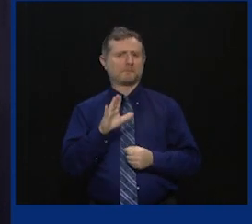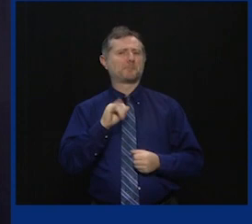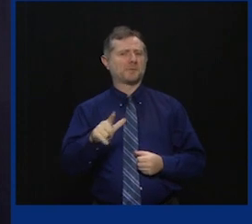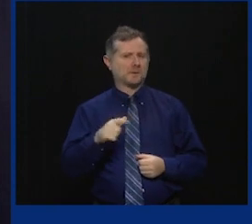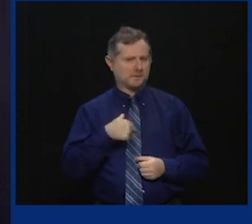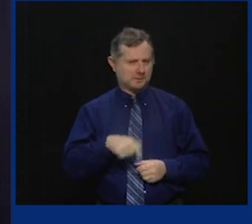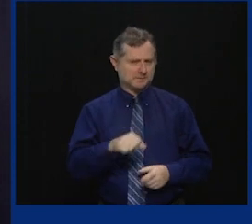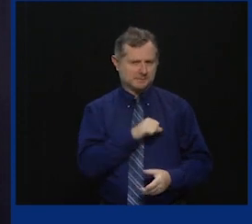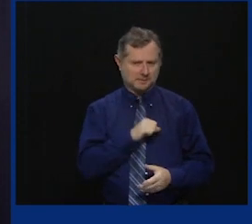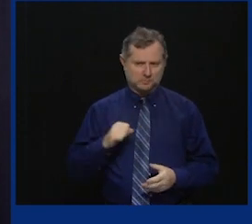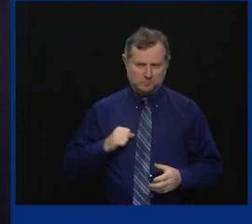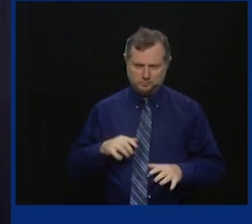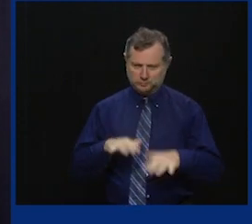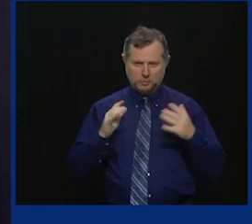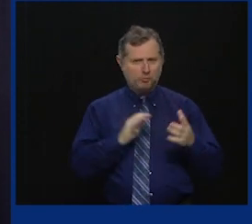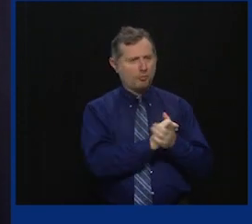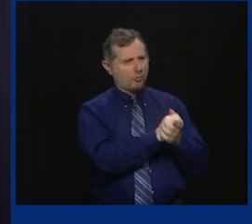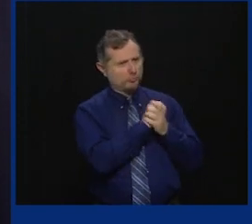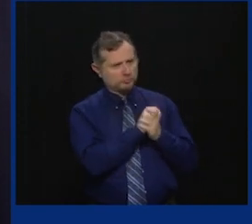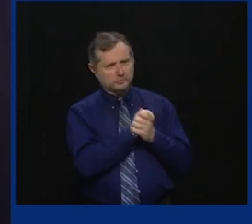both counts.